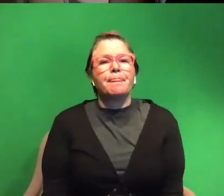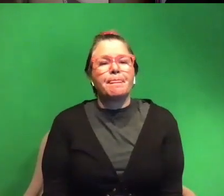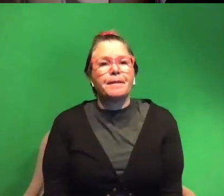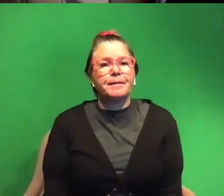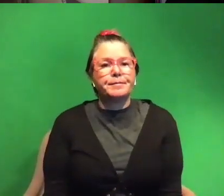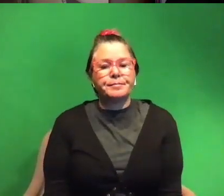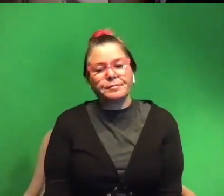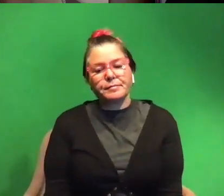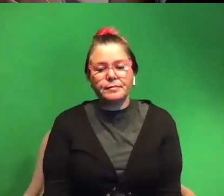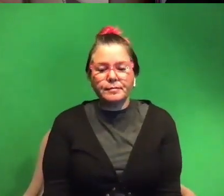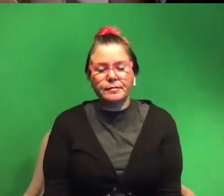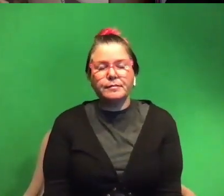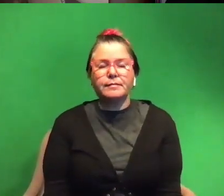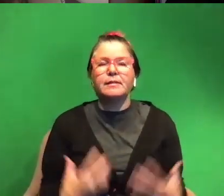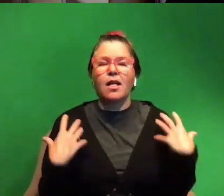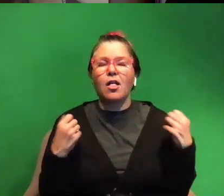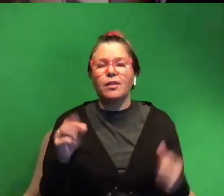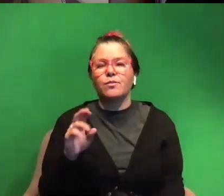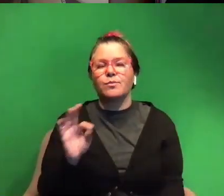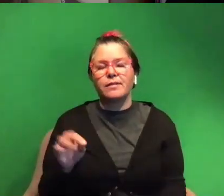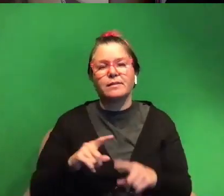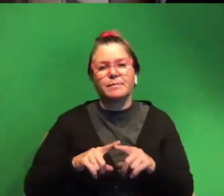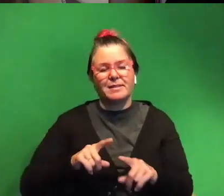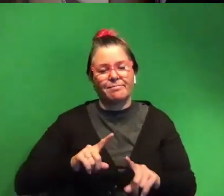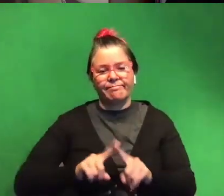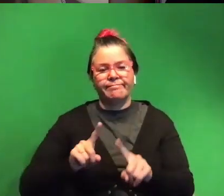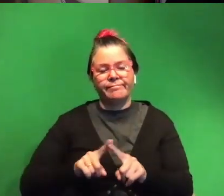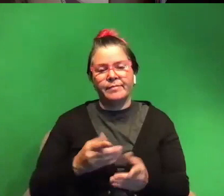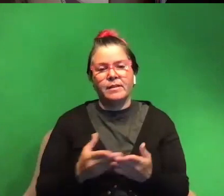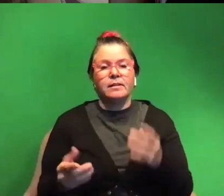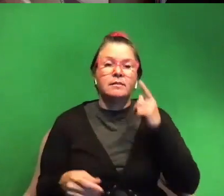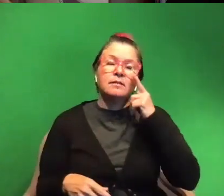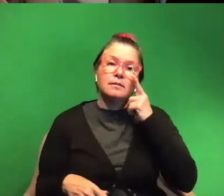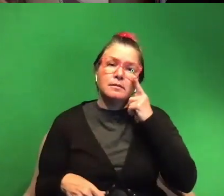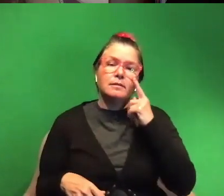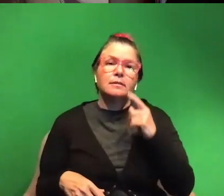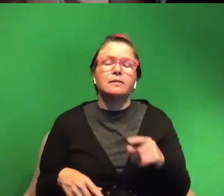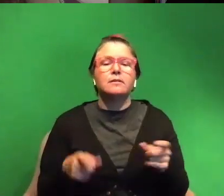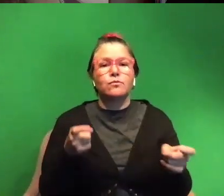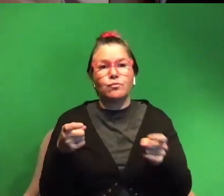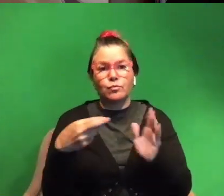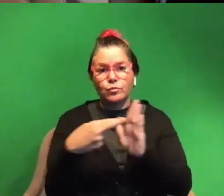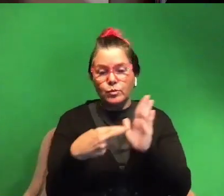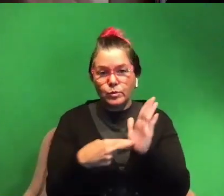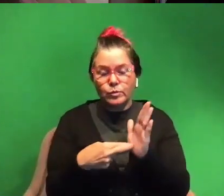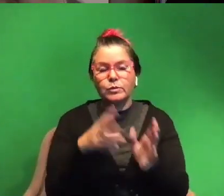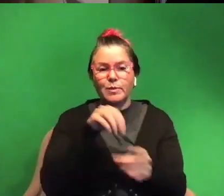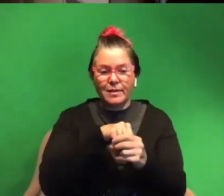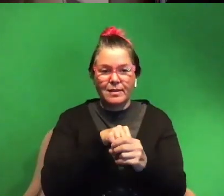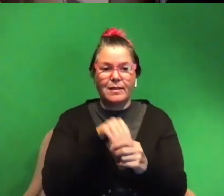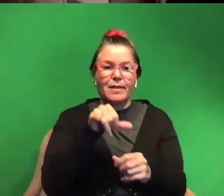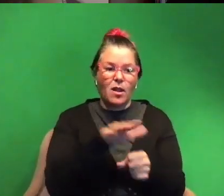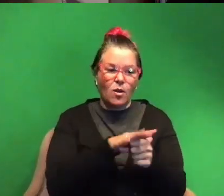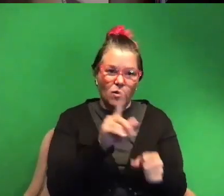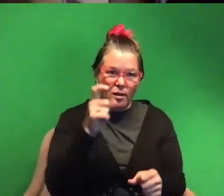But yeah, the healthy reefs depends on a number of things. It depends on regulations within the local